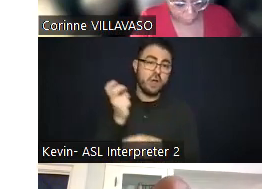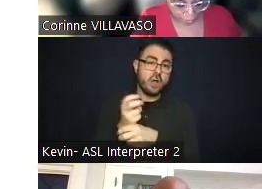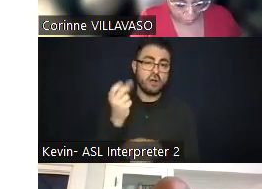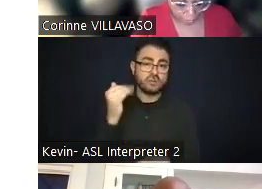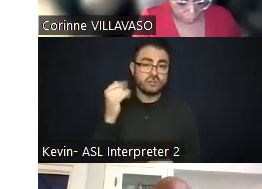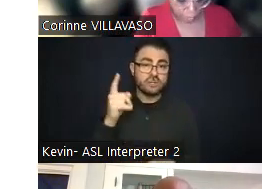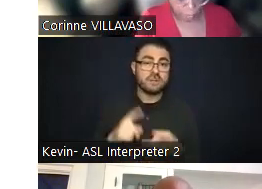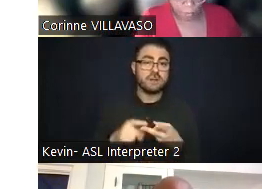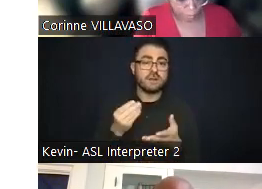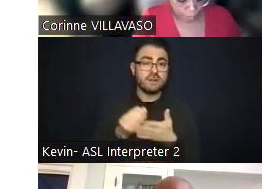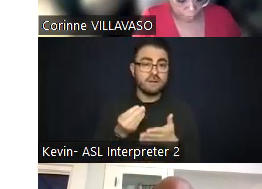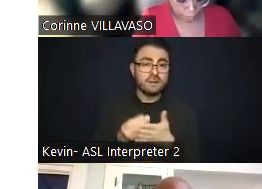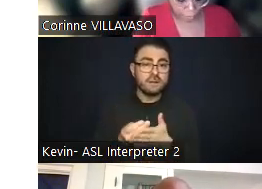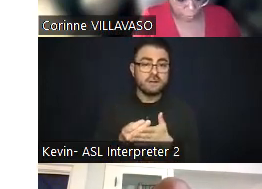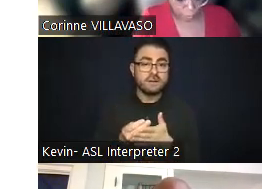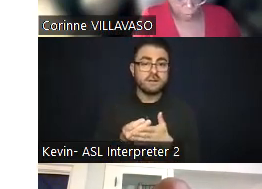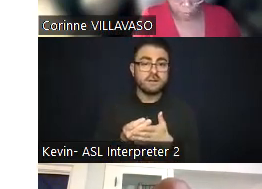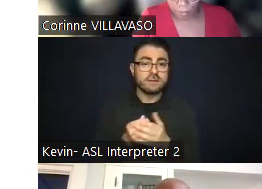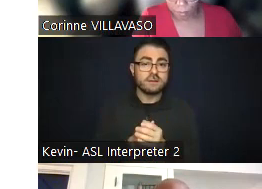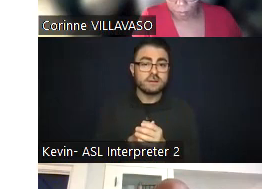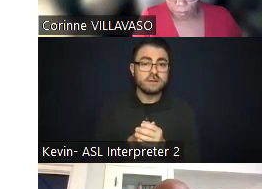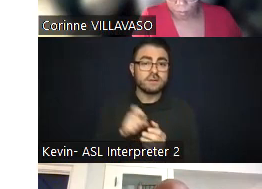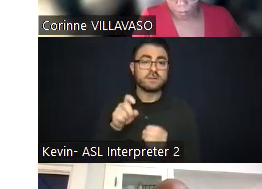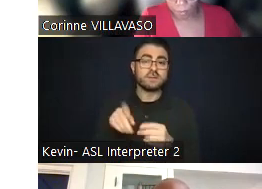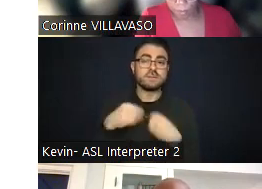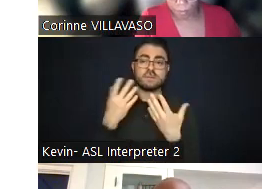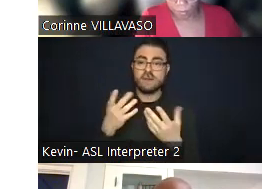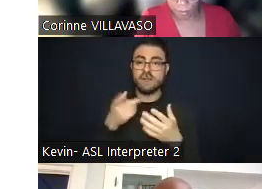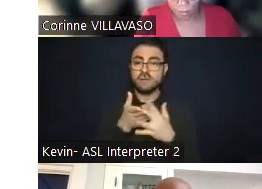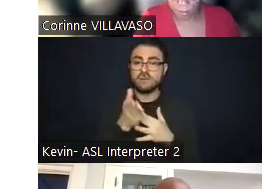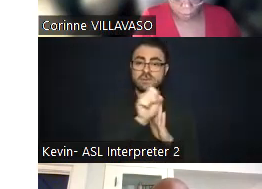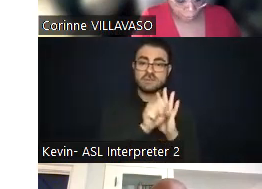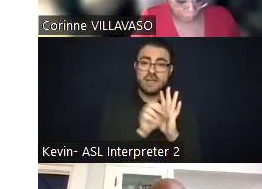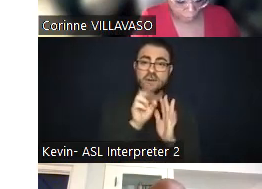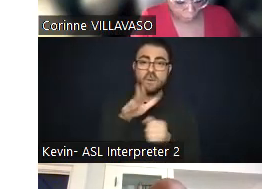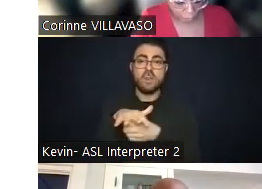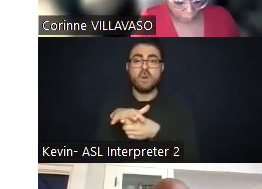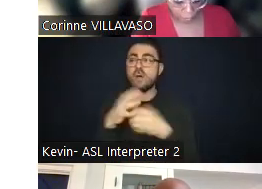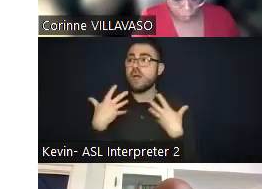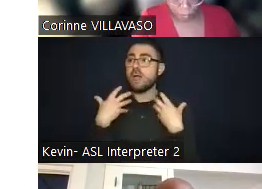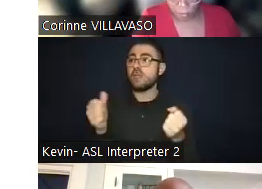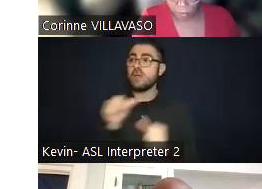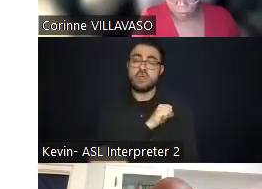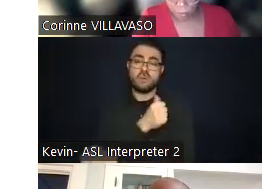others determined by board members. This shall be provided either by the state or local health authority, including the